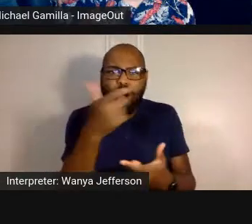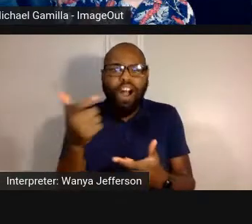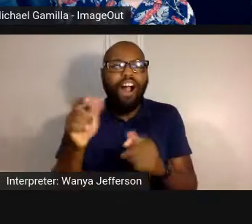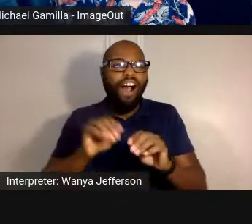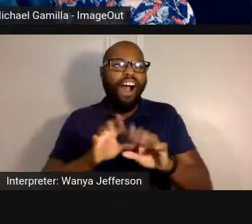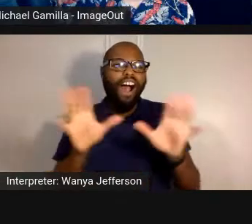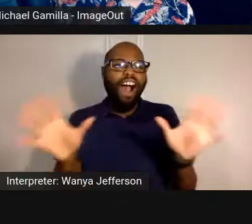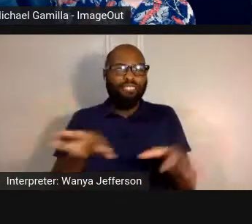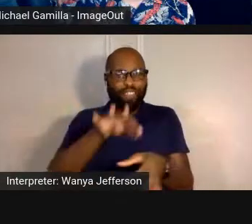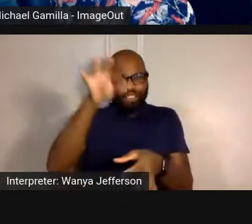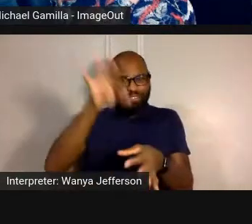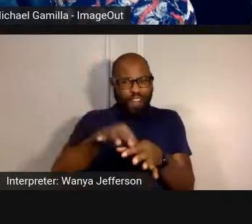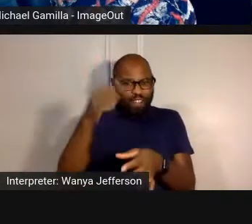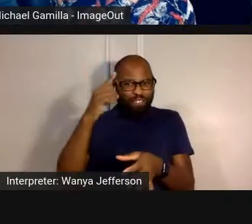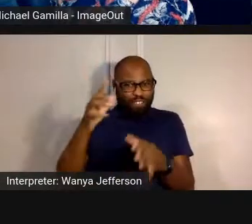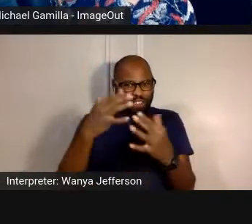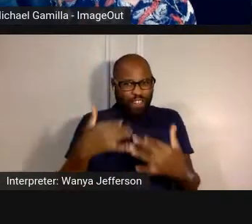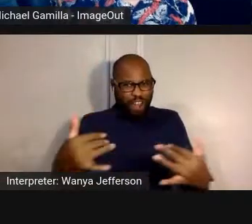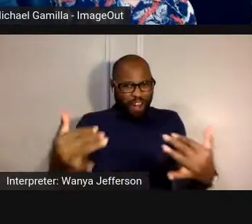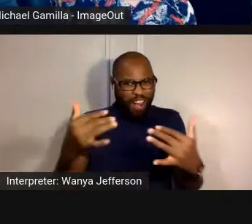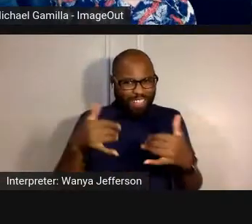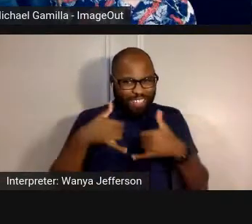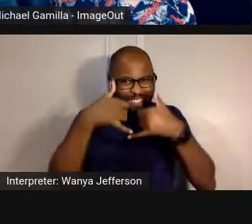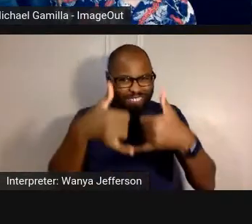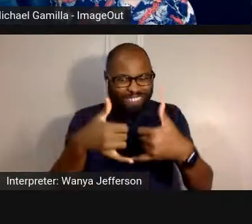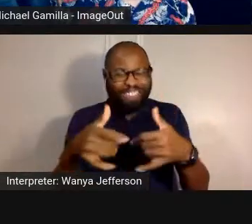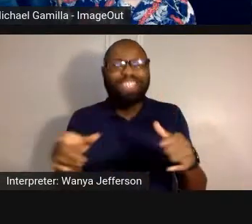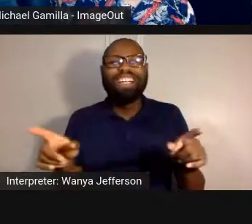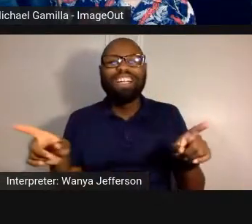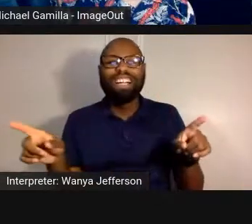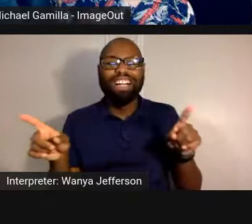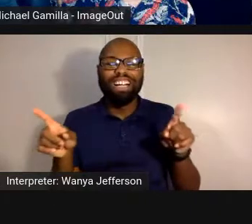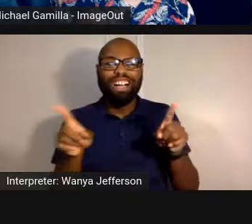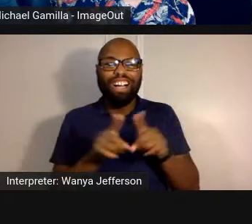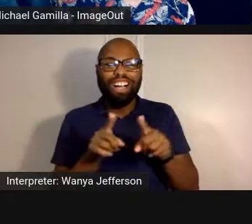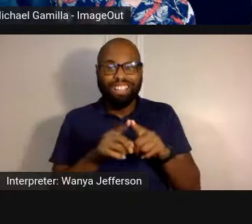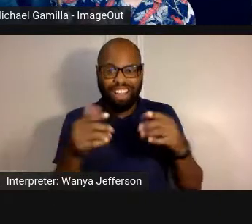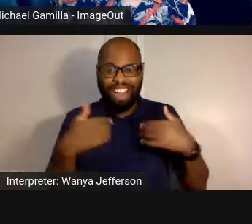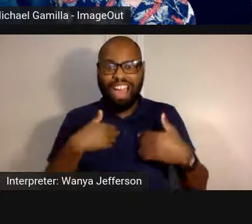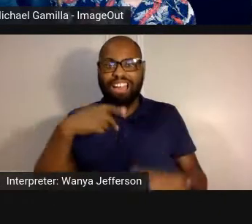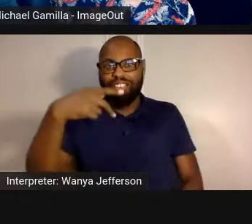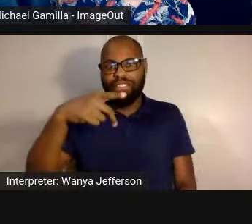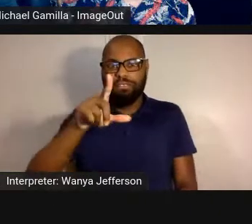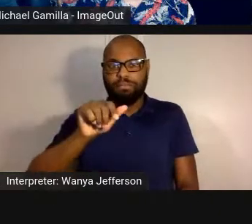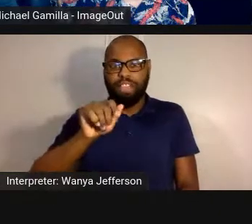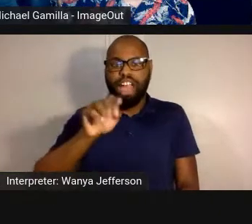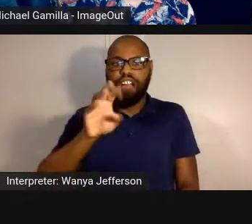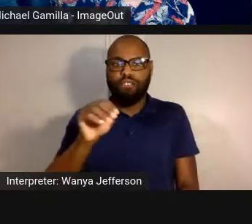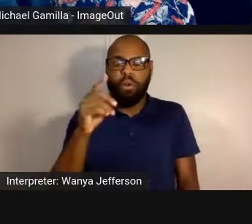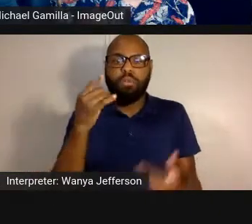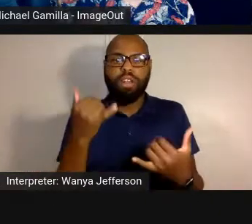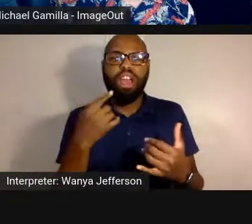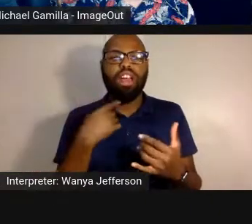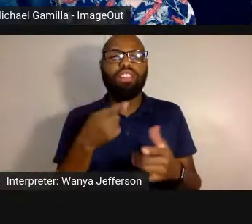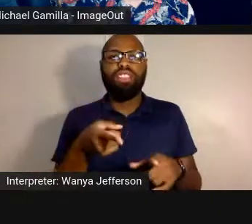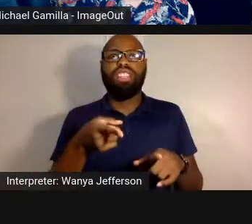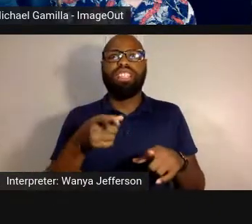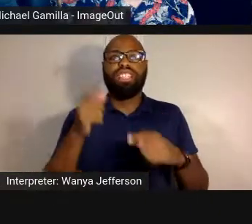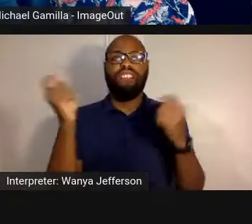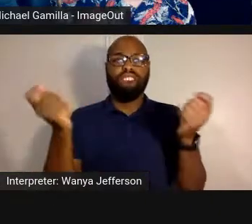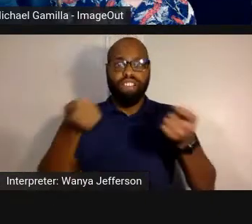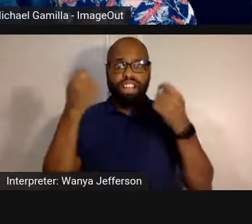the audience award. But I also now that I do have the platform, you know, right now, this festival is